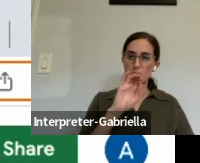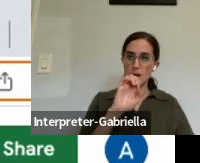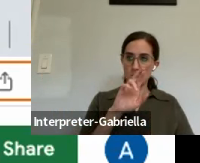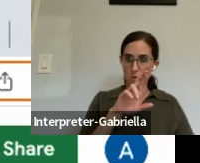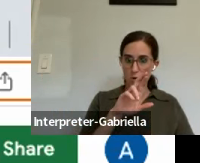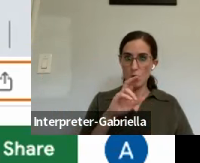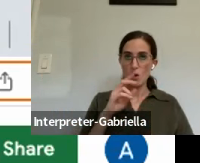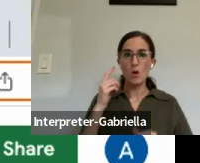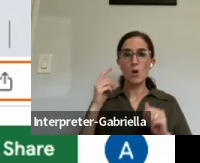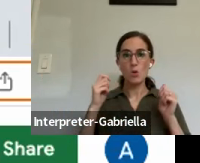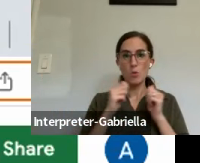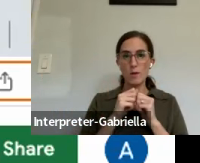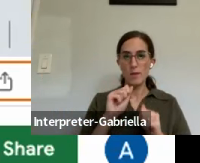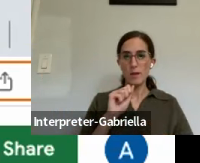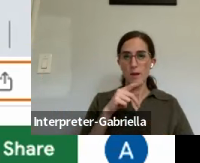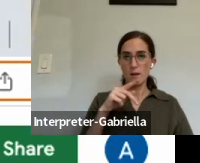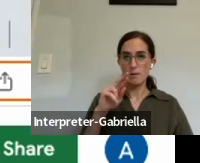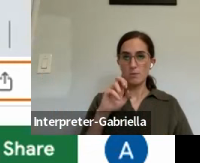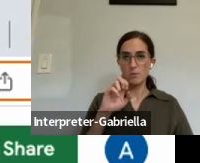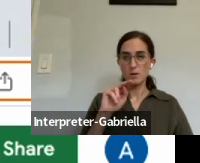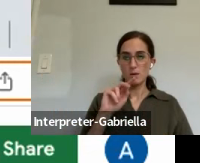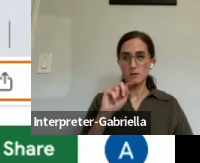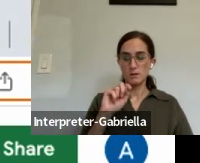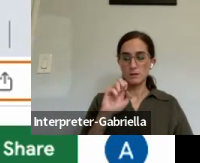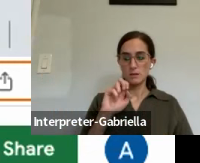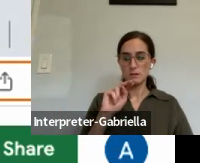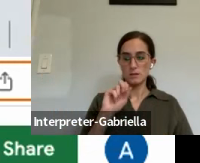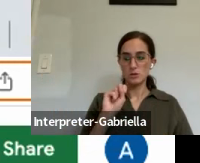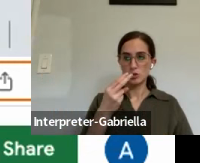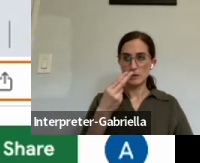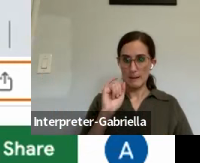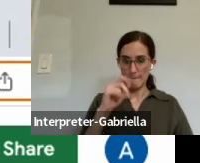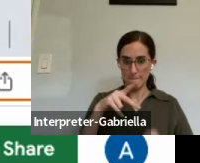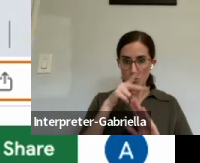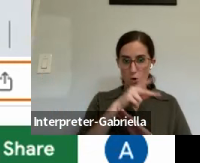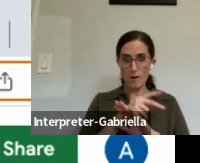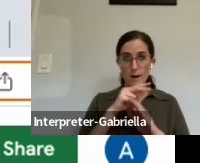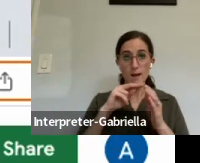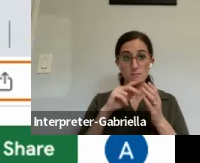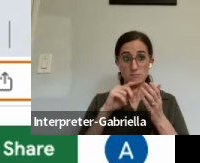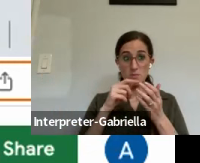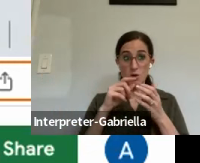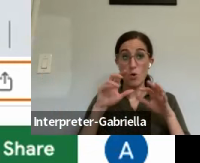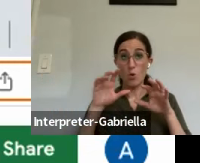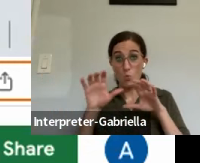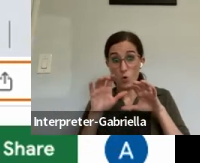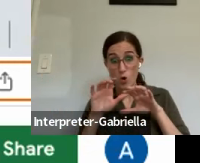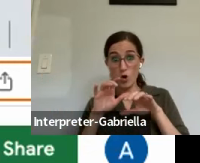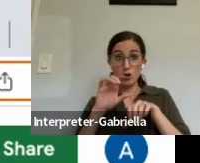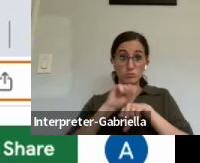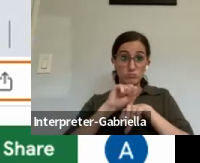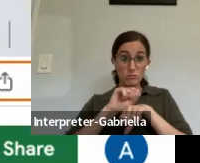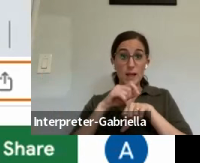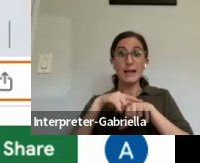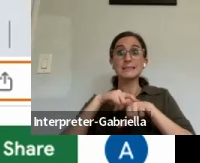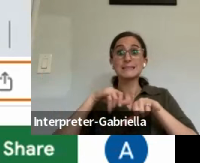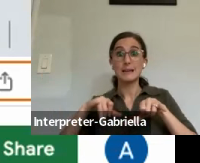earn and learn programs in healthcare, IT. So we have a lot of funding and resources